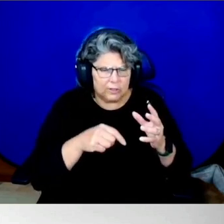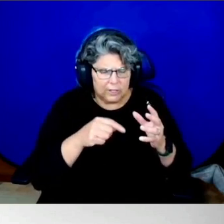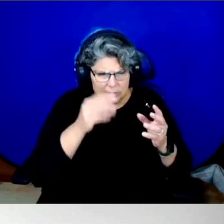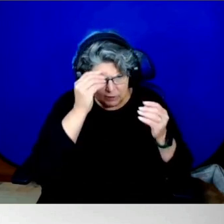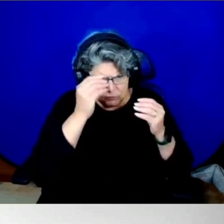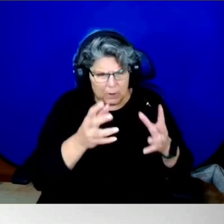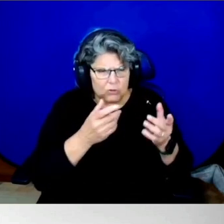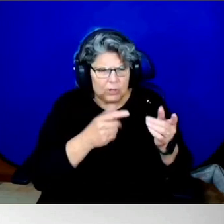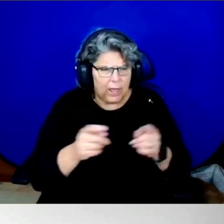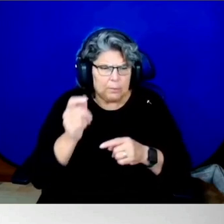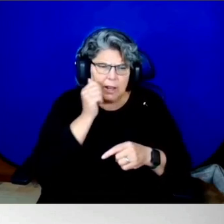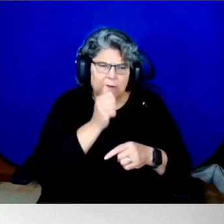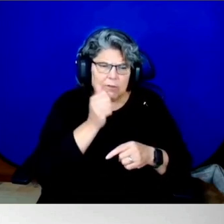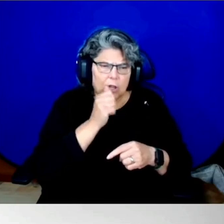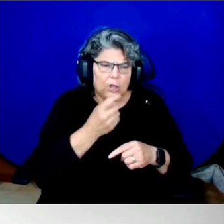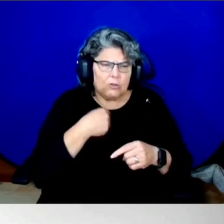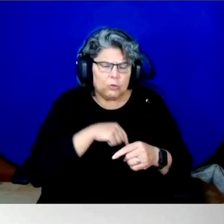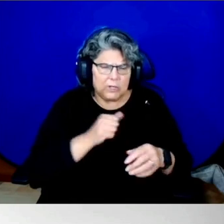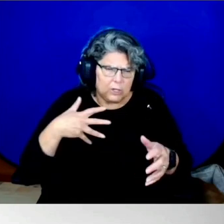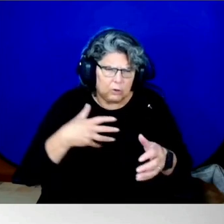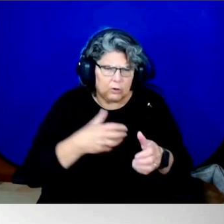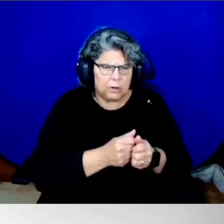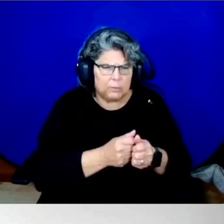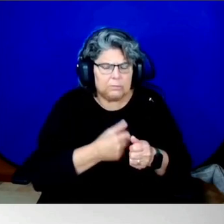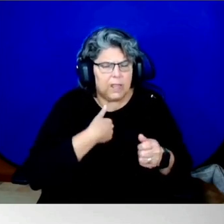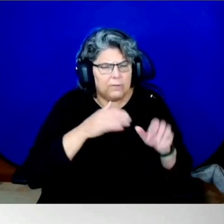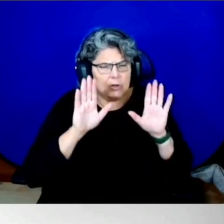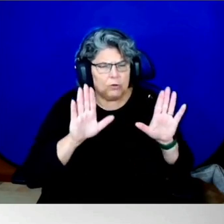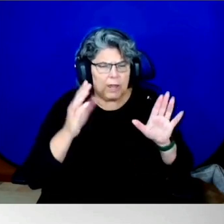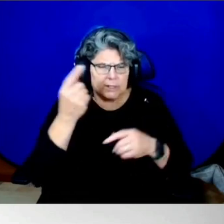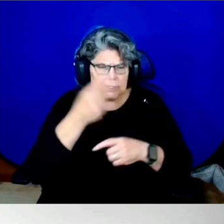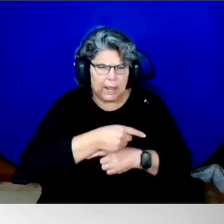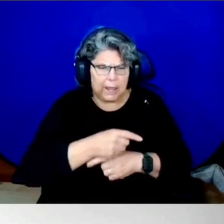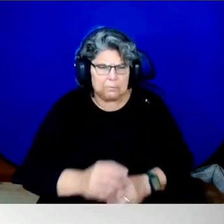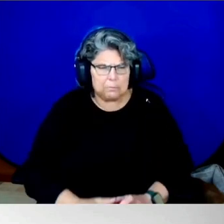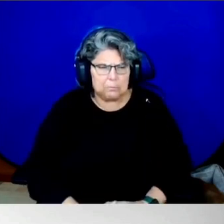day, so we can keep you up to date. Have a great day.